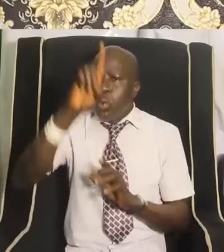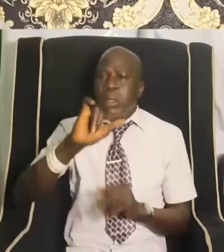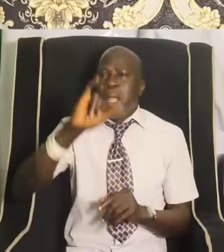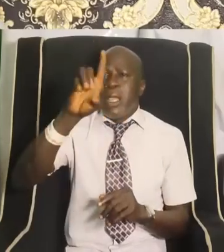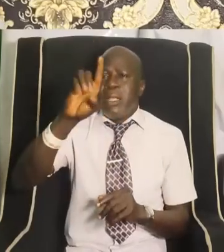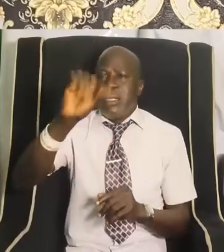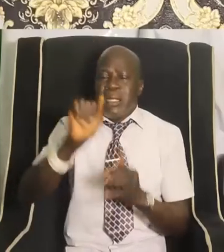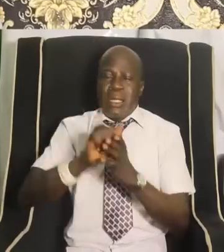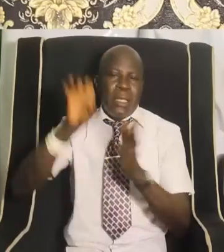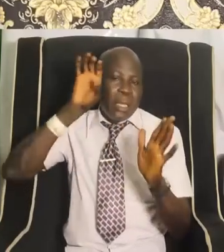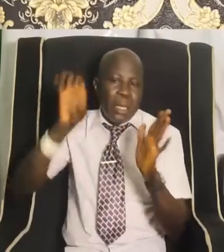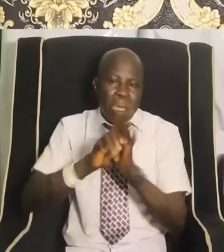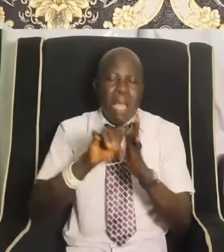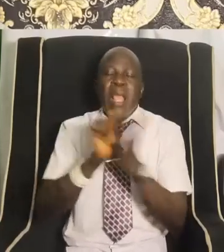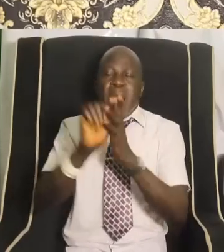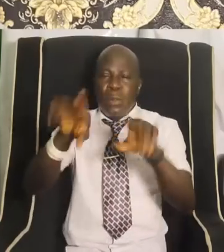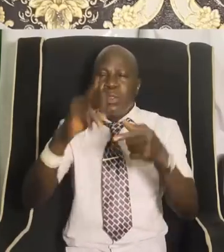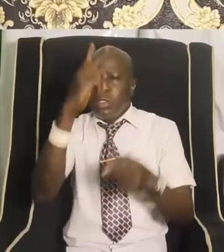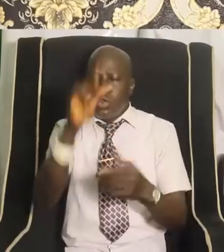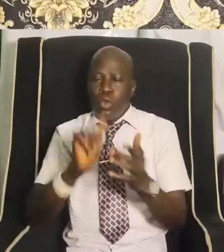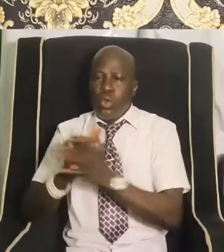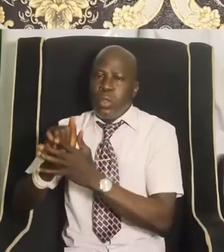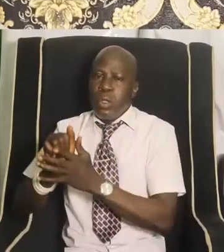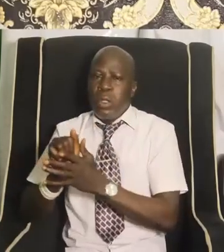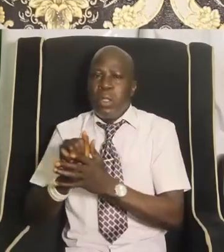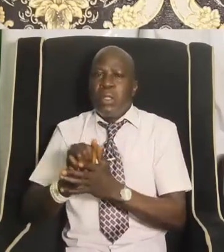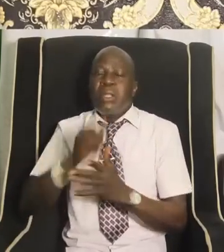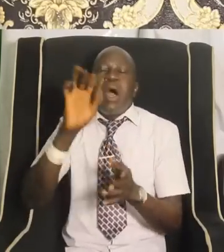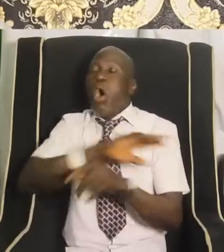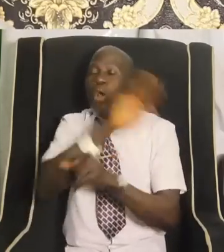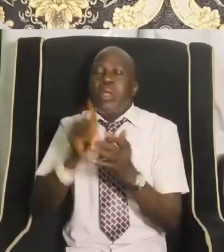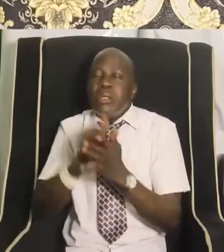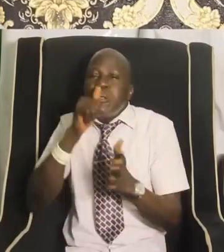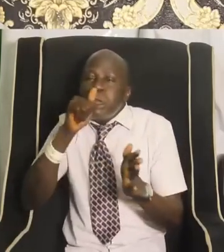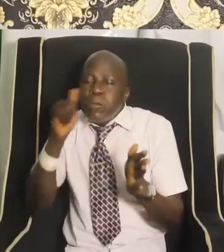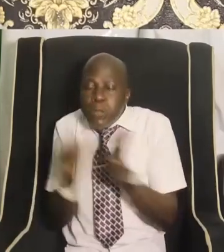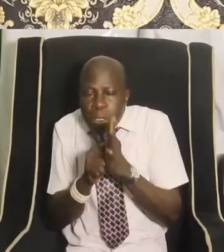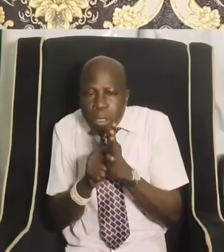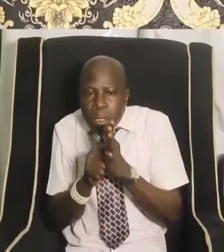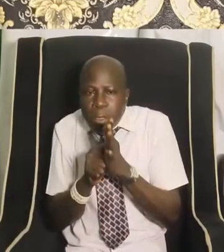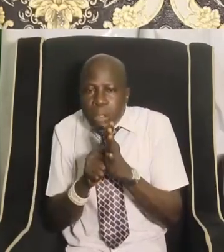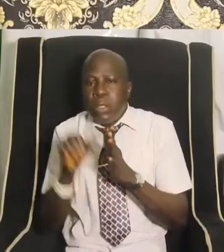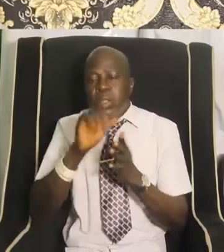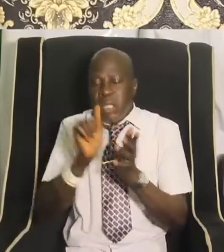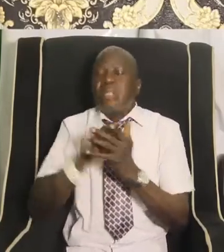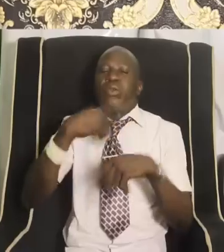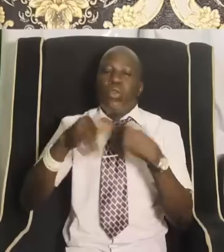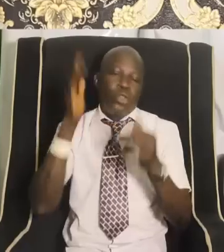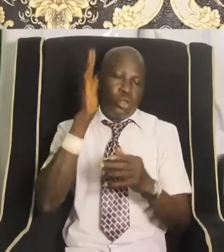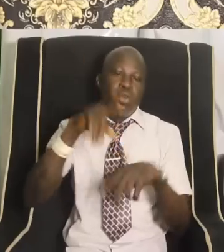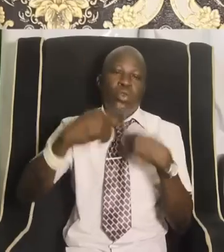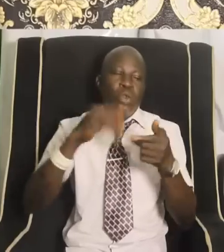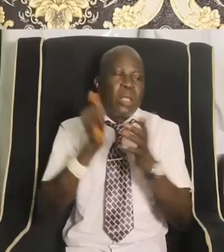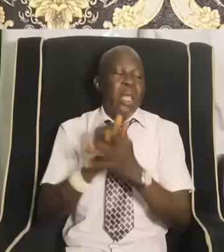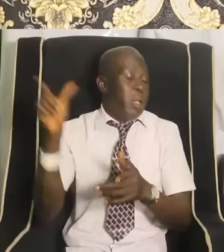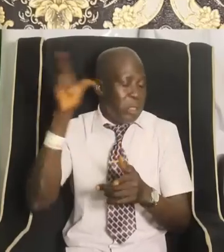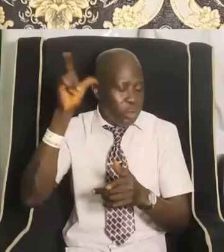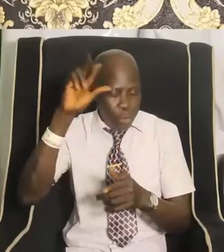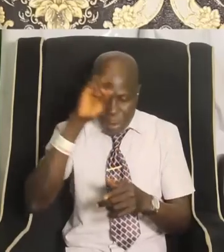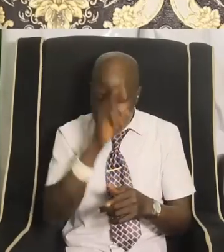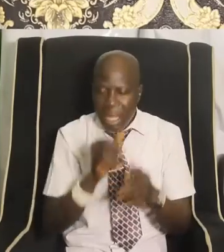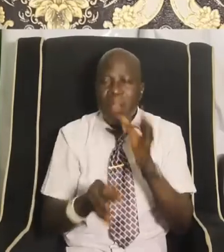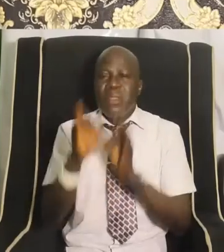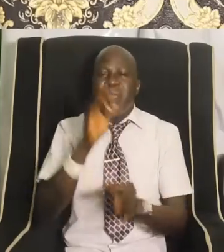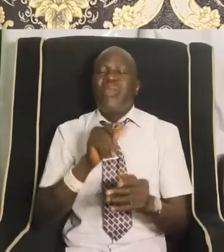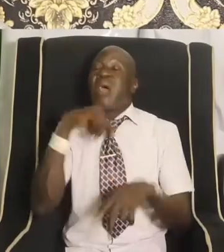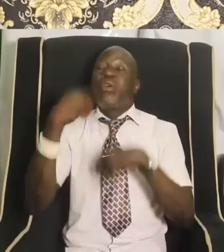2 ID cards. And these 2 ID cards is secret court. He said, we should go there. Listen to me. If I